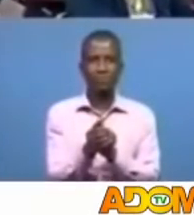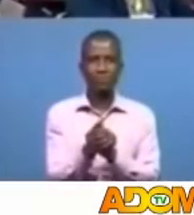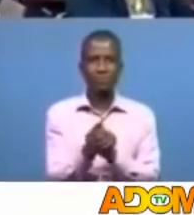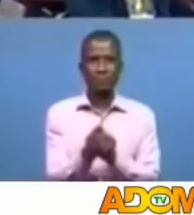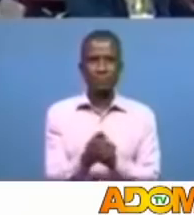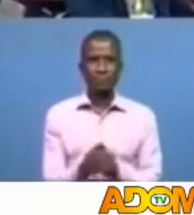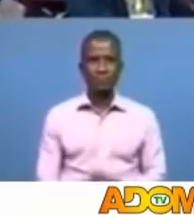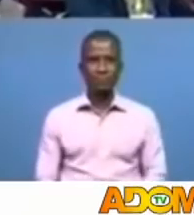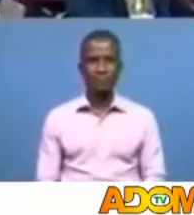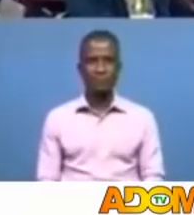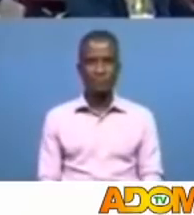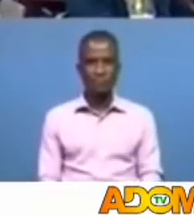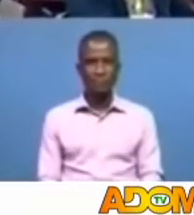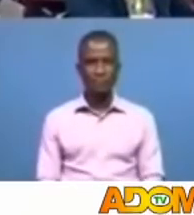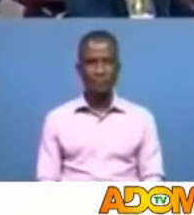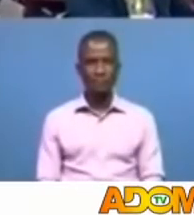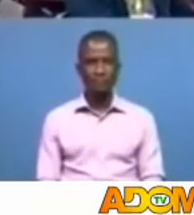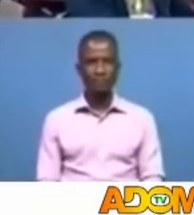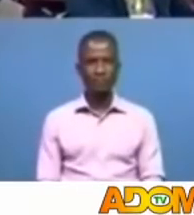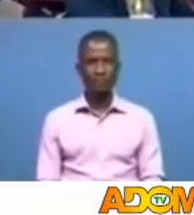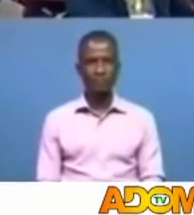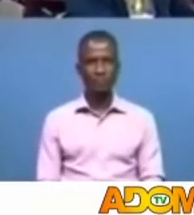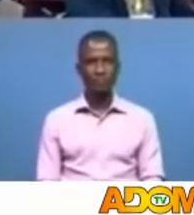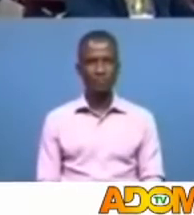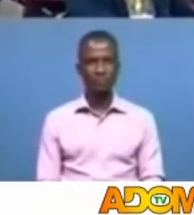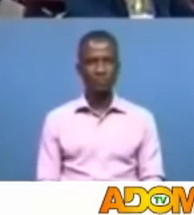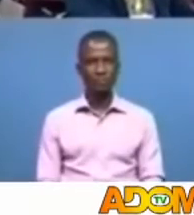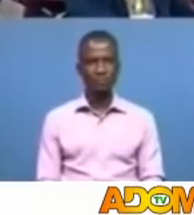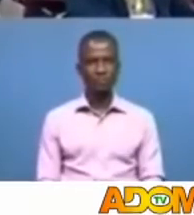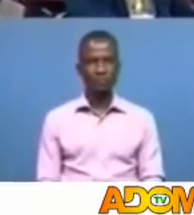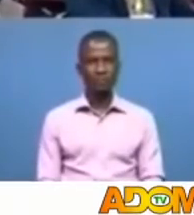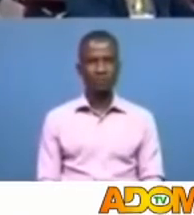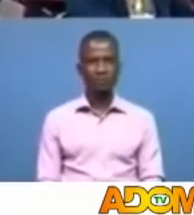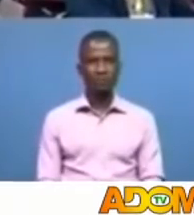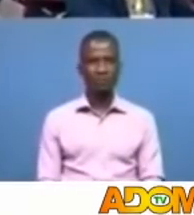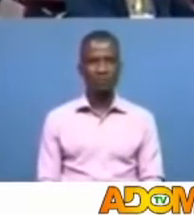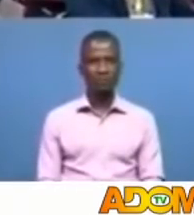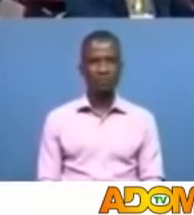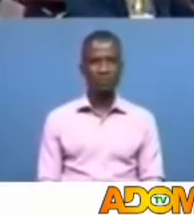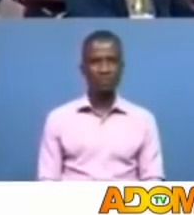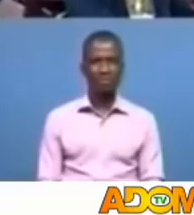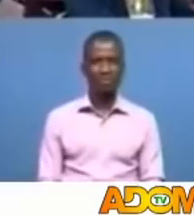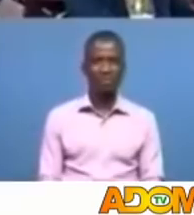the Evidence Act. There can't be any question about that. So